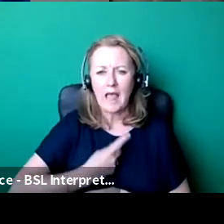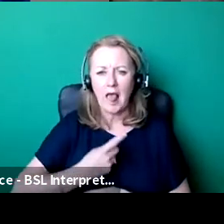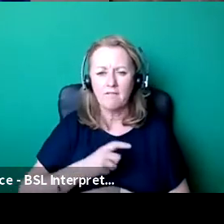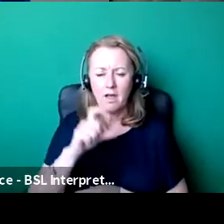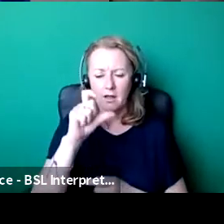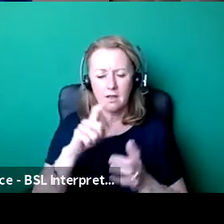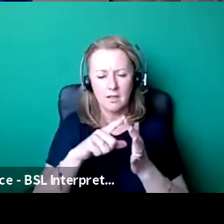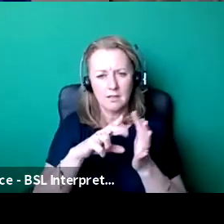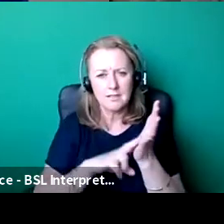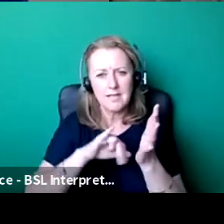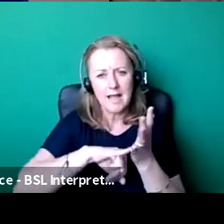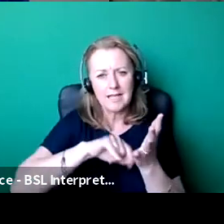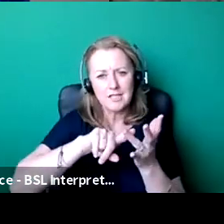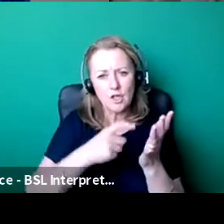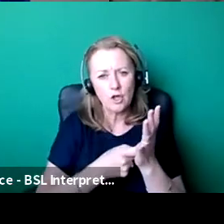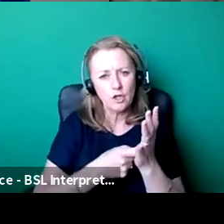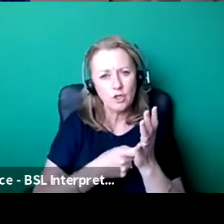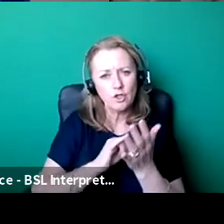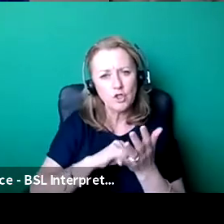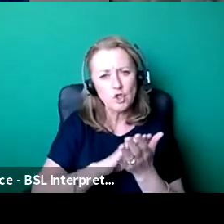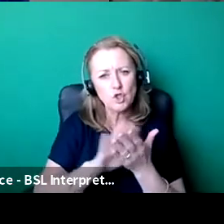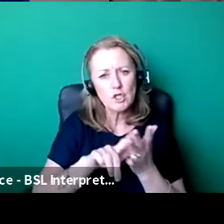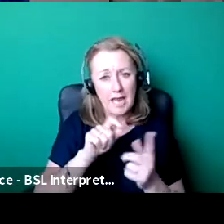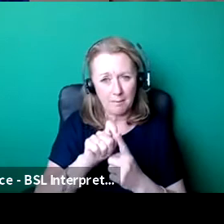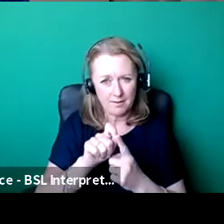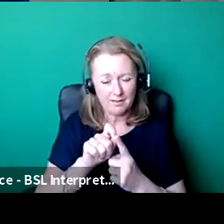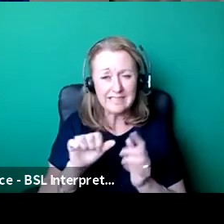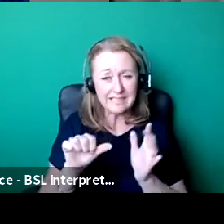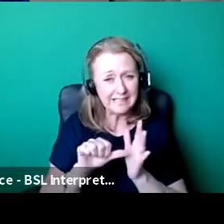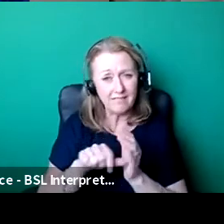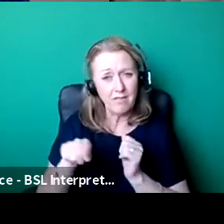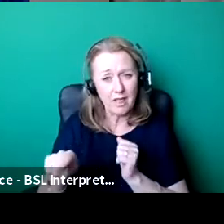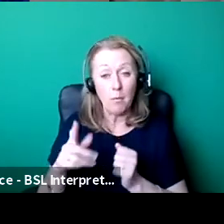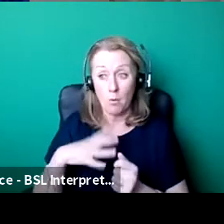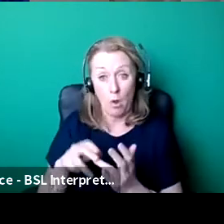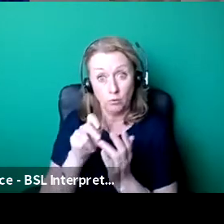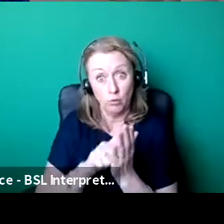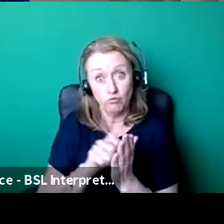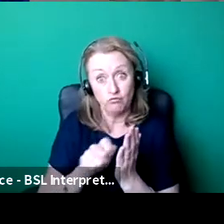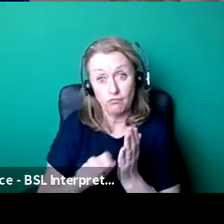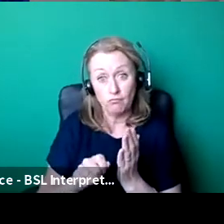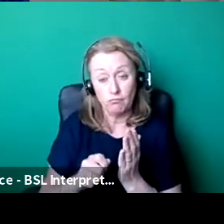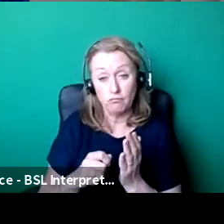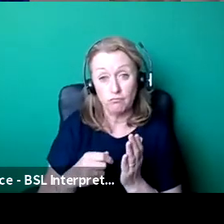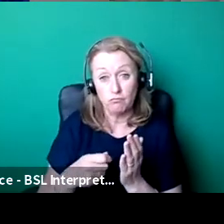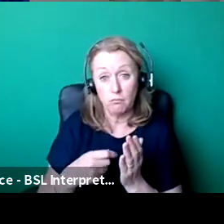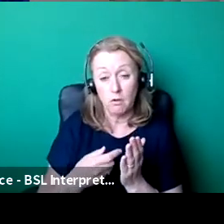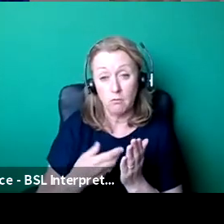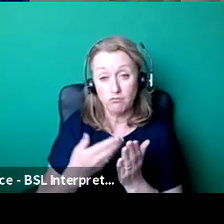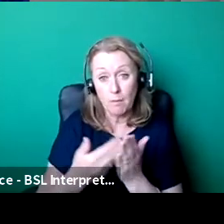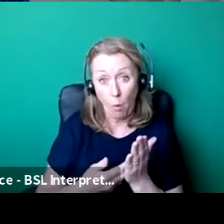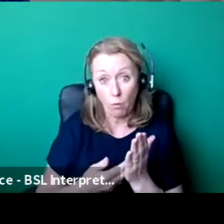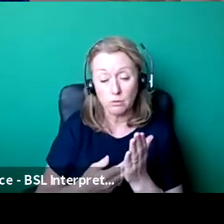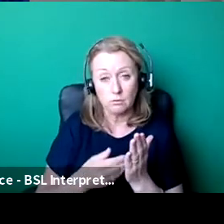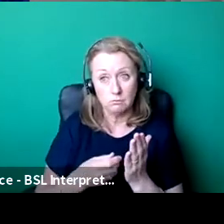they're navigating this very fine line where they're wanting to do the reporting, but they all understand that there are certain boundaries to that reporting, right? Yeah. If you